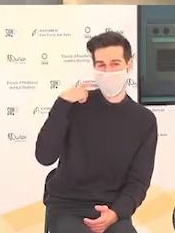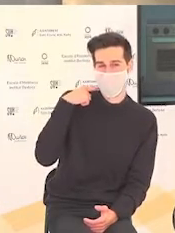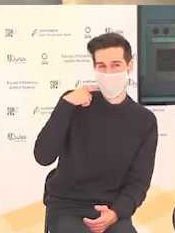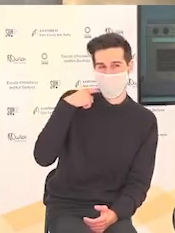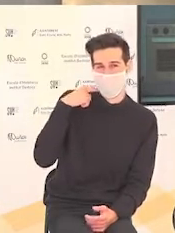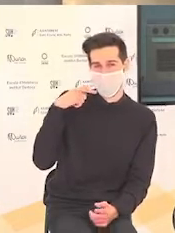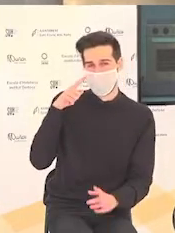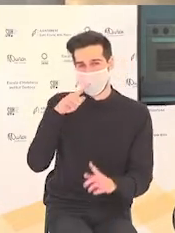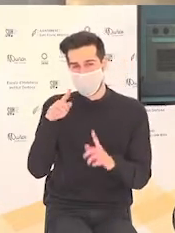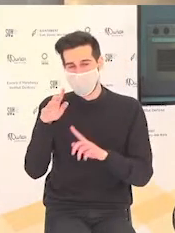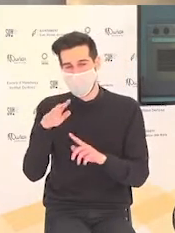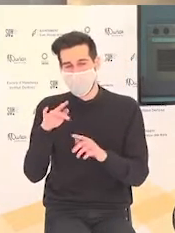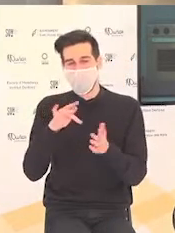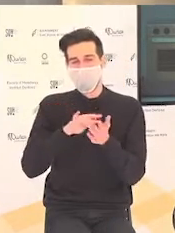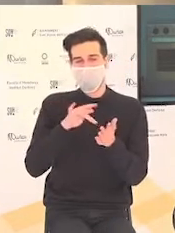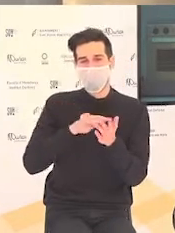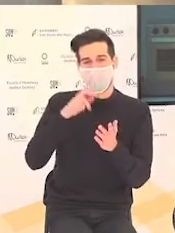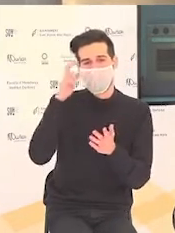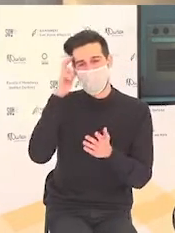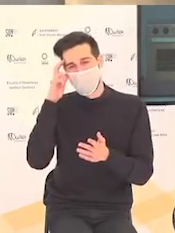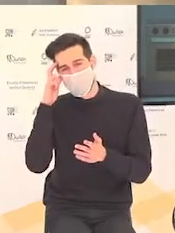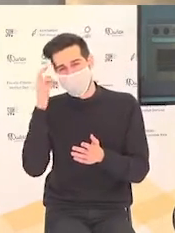medio durmiéndose.